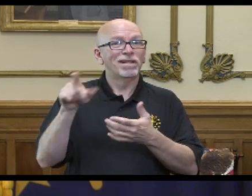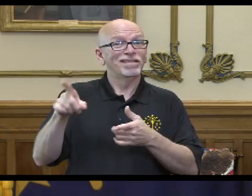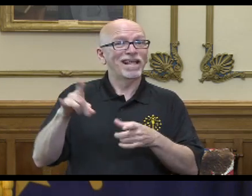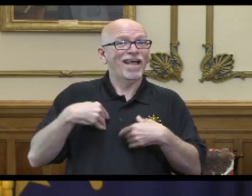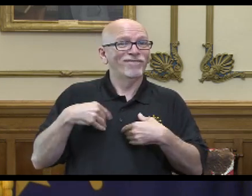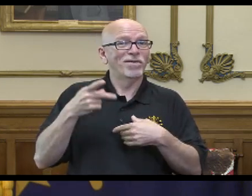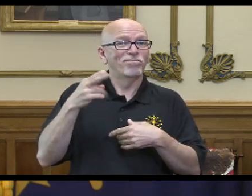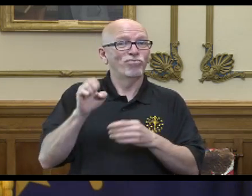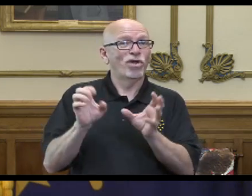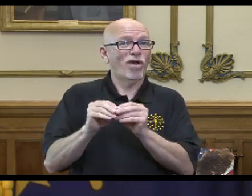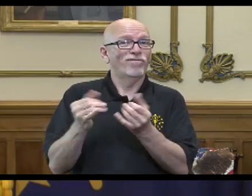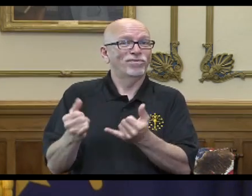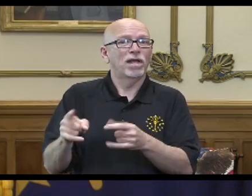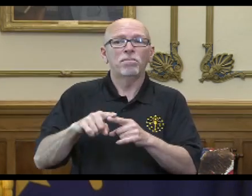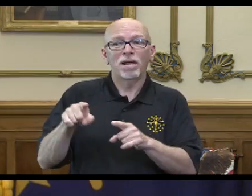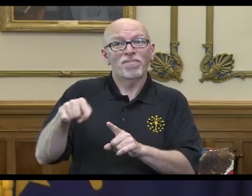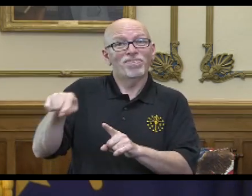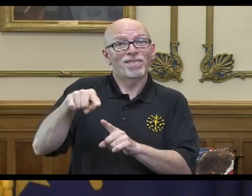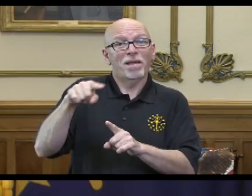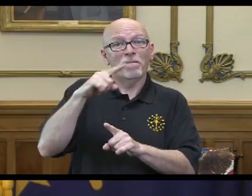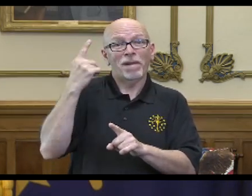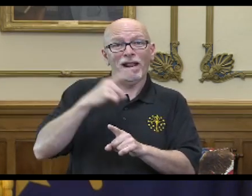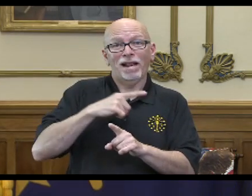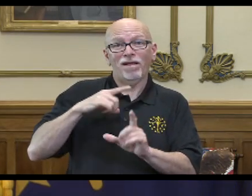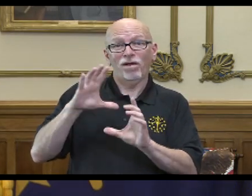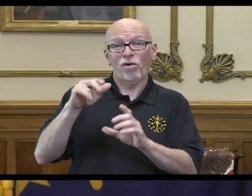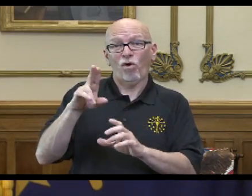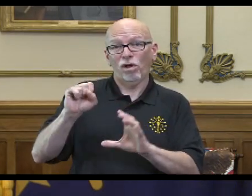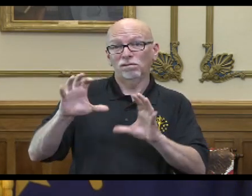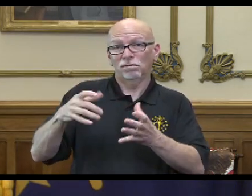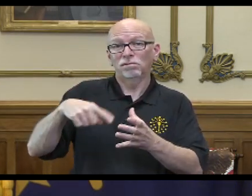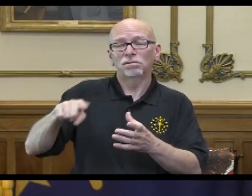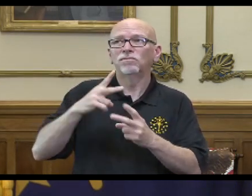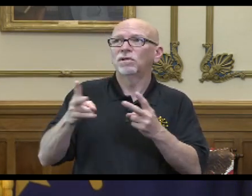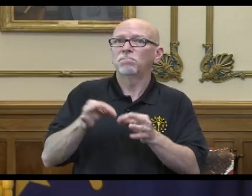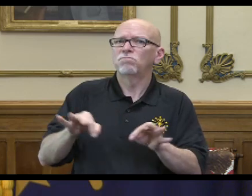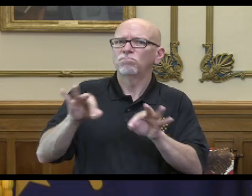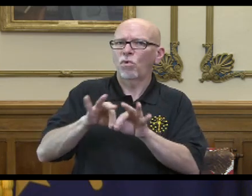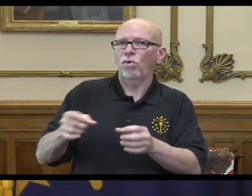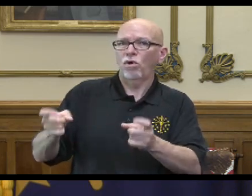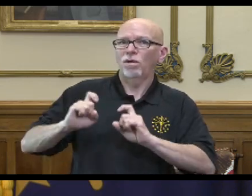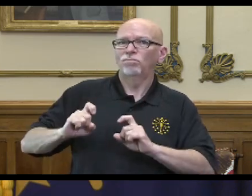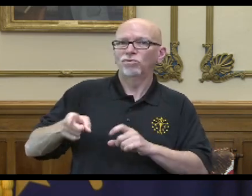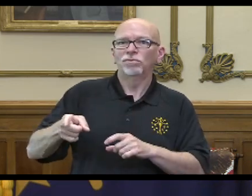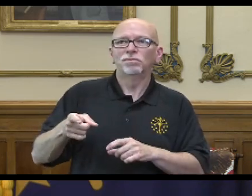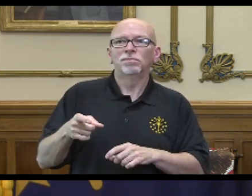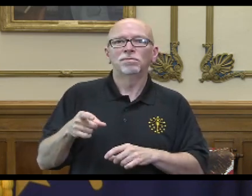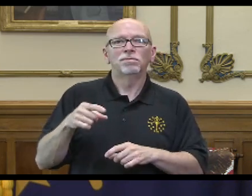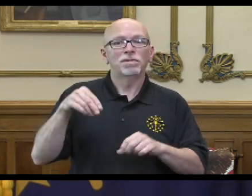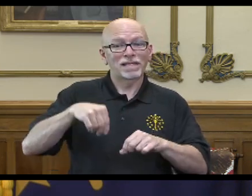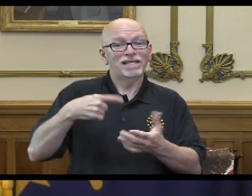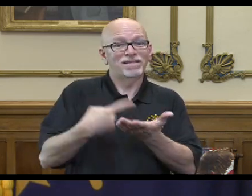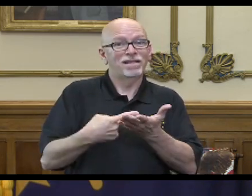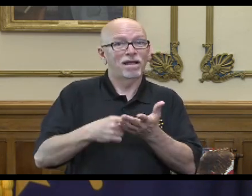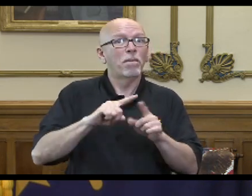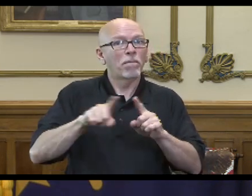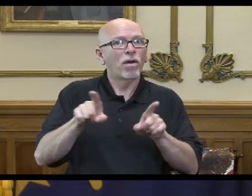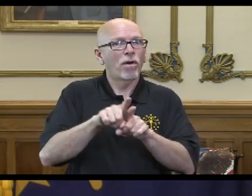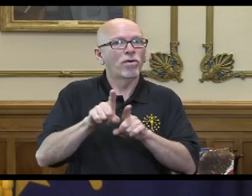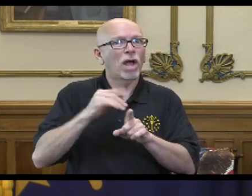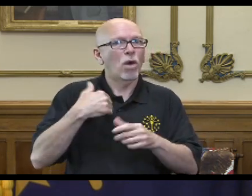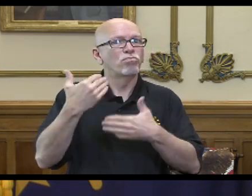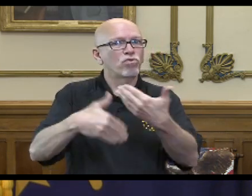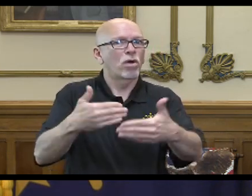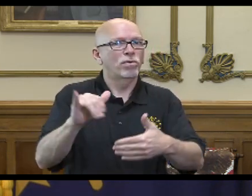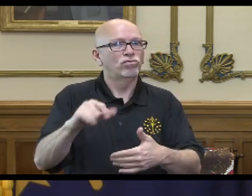today, but they're going to be a very important, make a very important contribution here in not just this discussion, but the progress that we make.